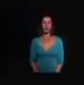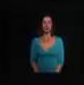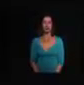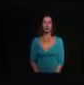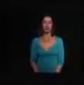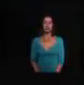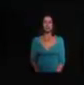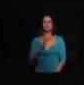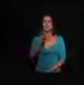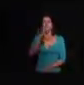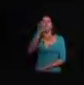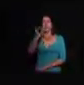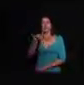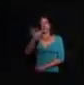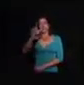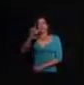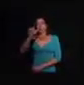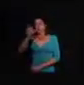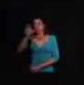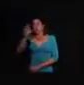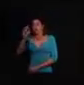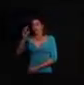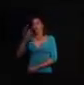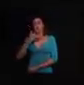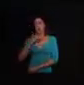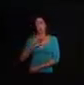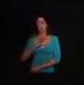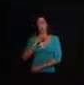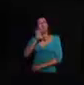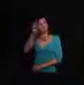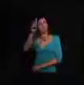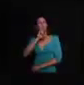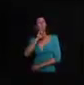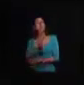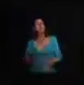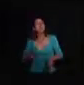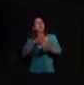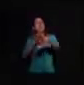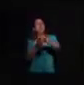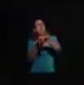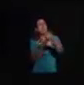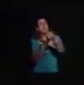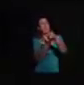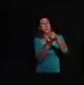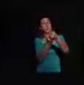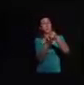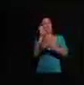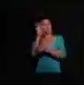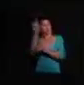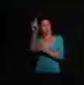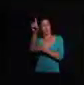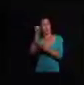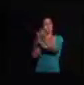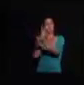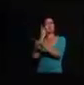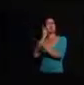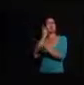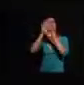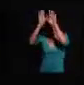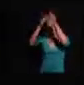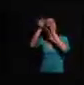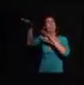Mary Alton is a strong believer in education's role in getting people back to work, and Anne-Marie sees bright things on the horizon for Make a